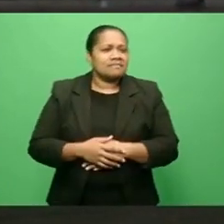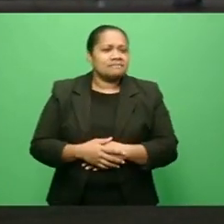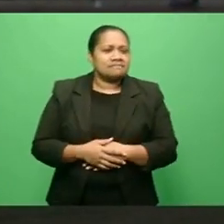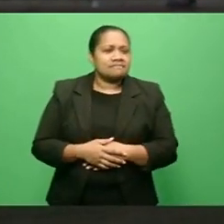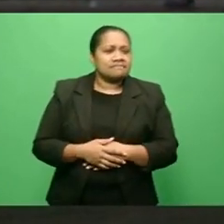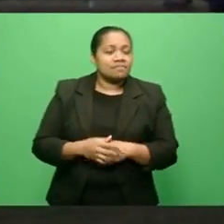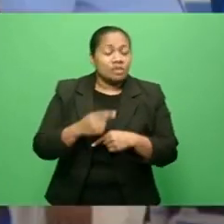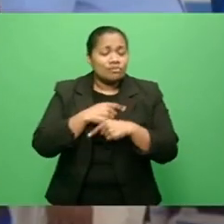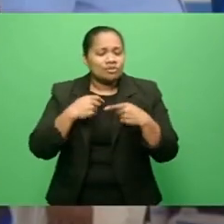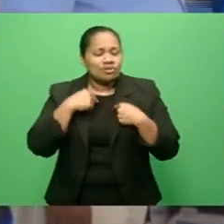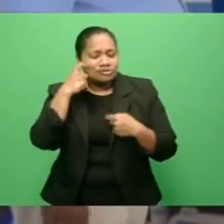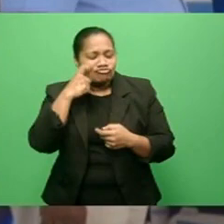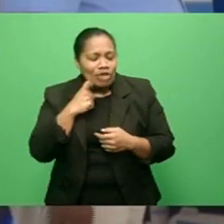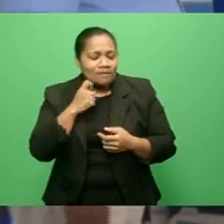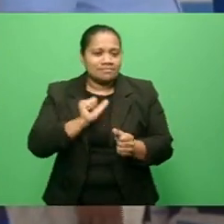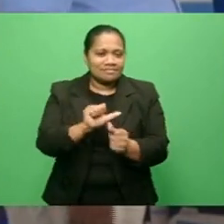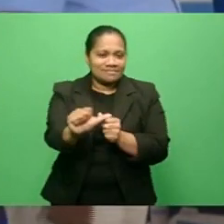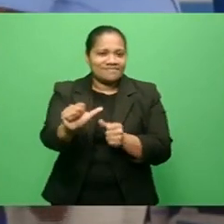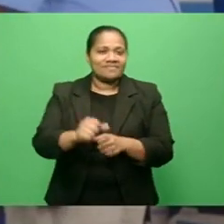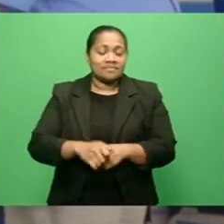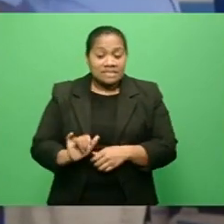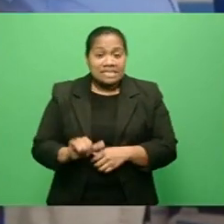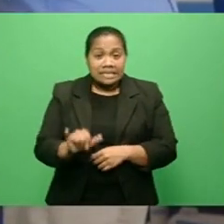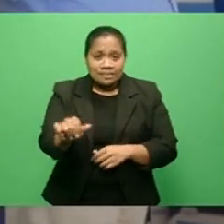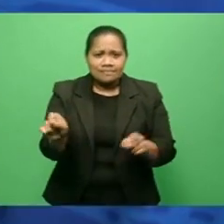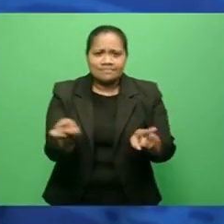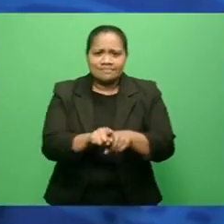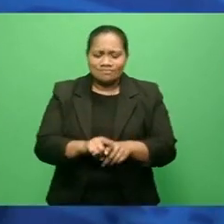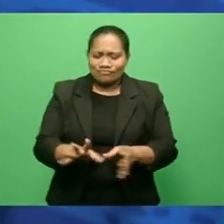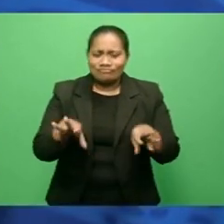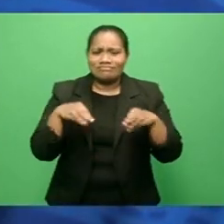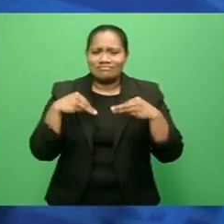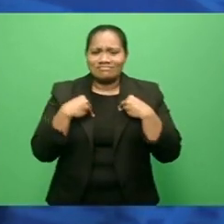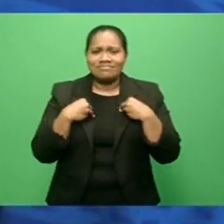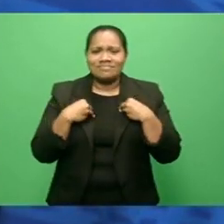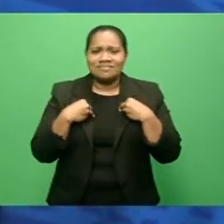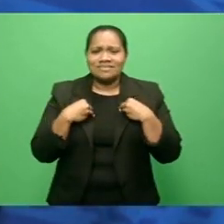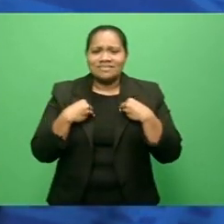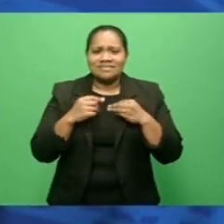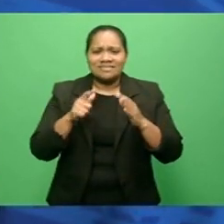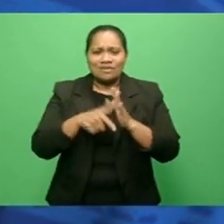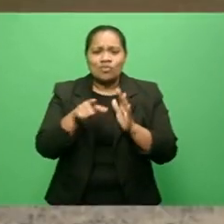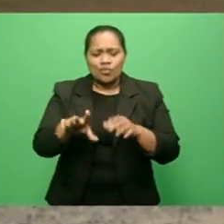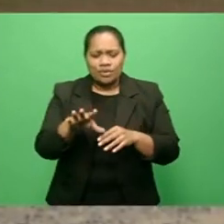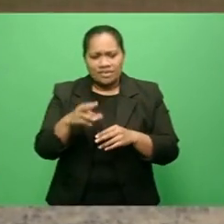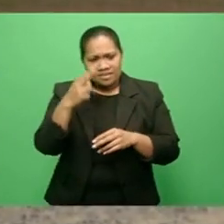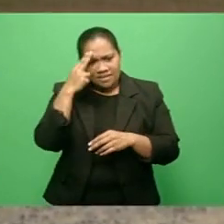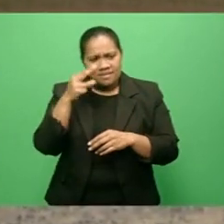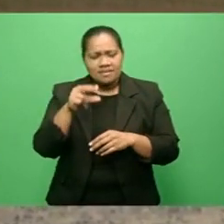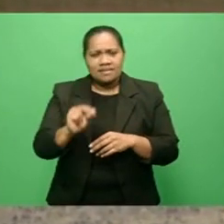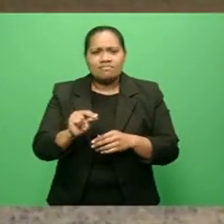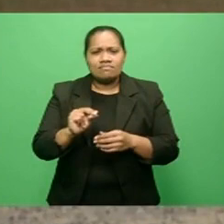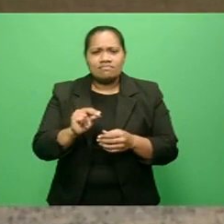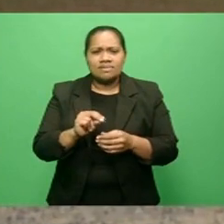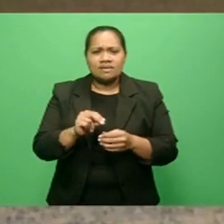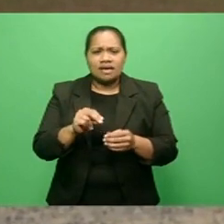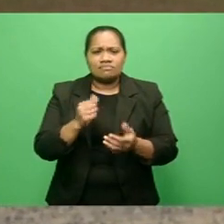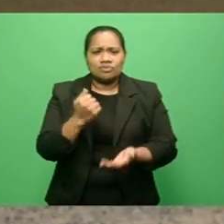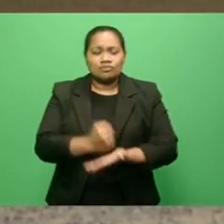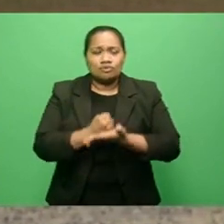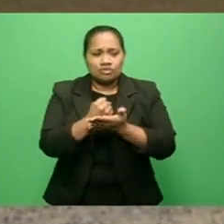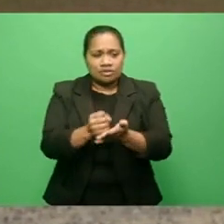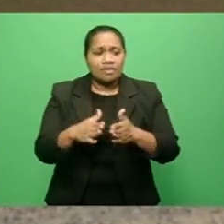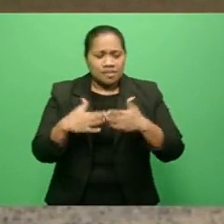We're going to try our best. Yasawa also received a timely boost today with a naming rights sponsorship. Now they'll be known as the Bluegrass